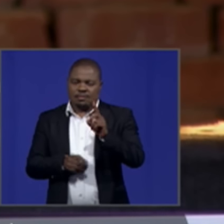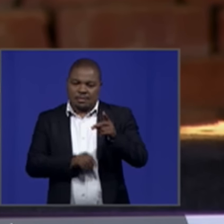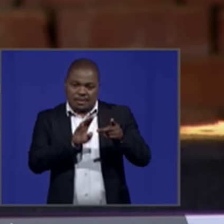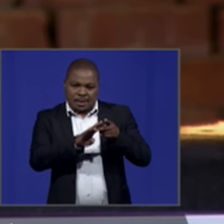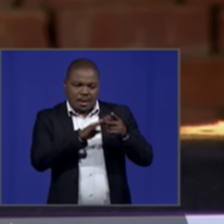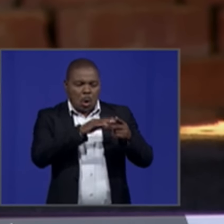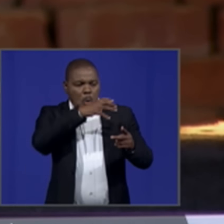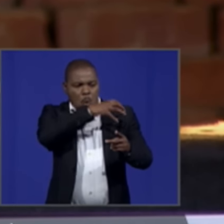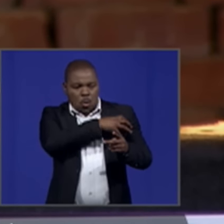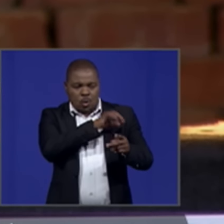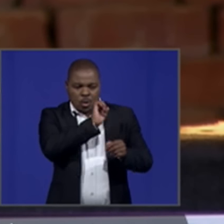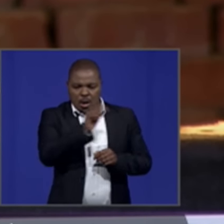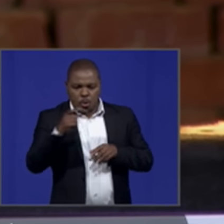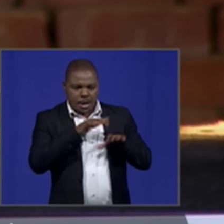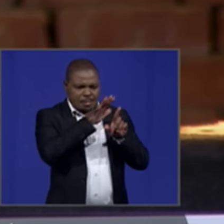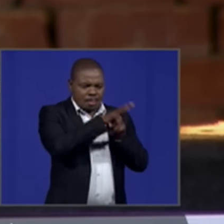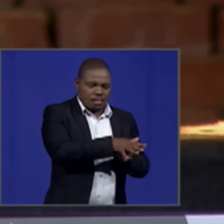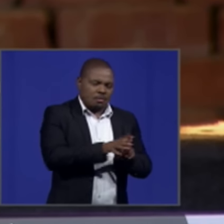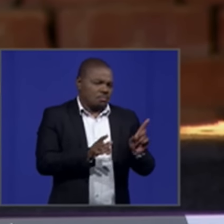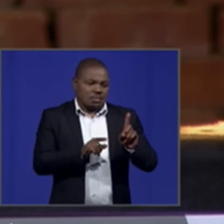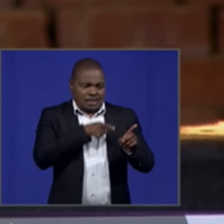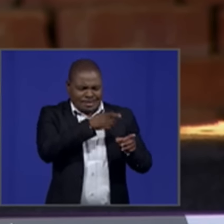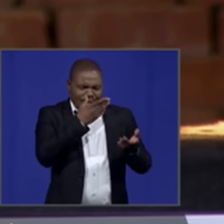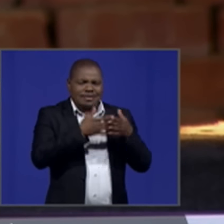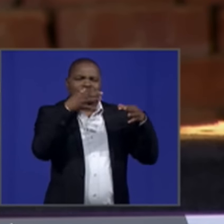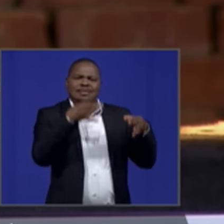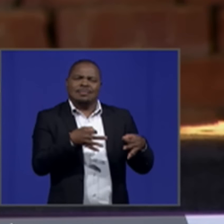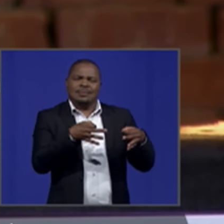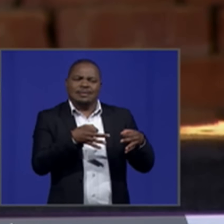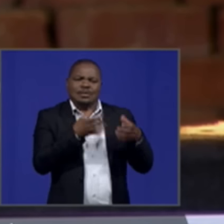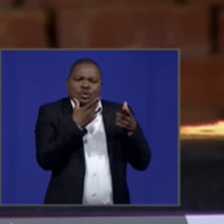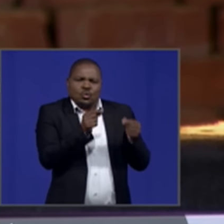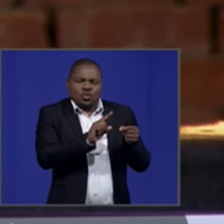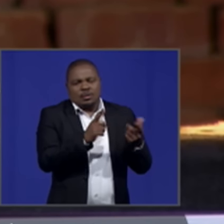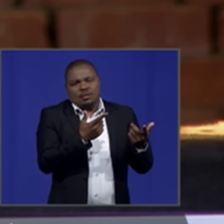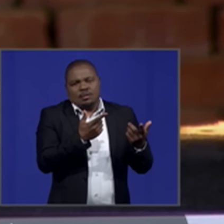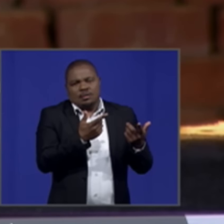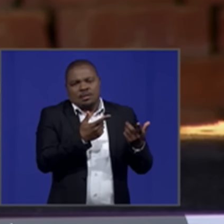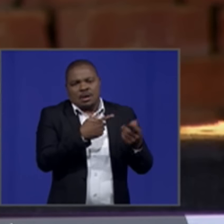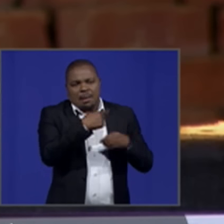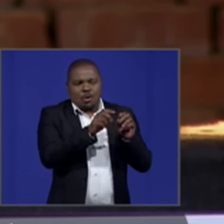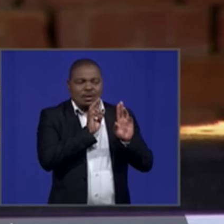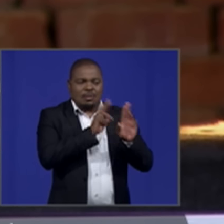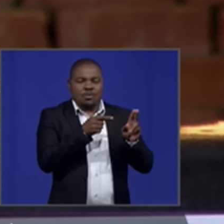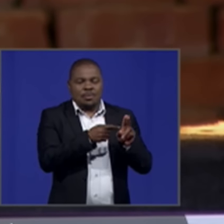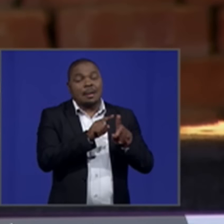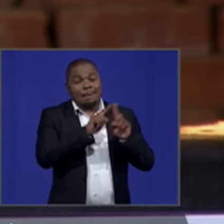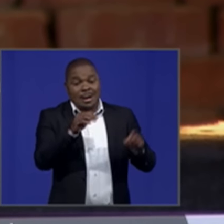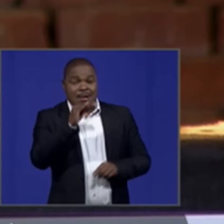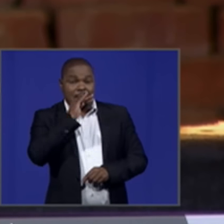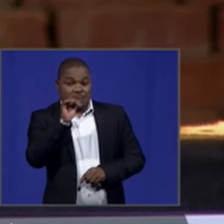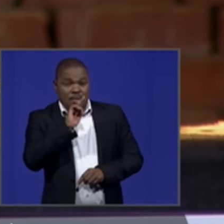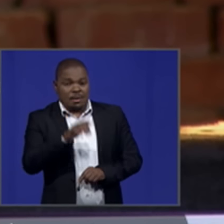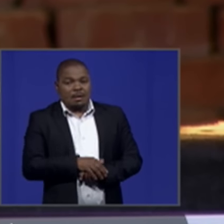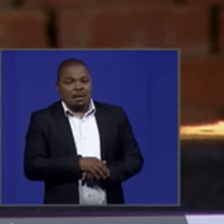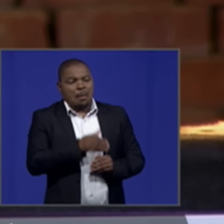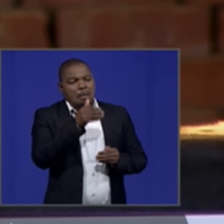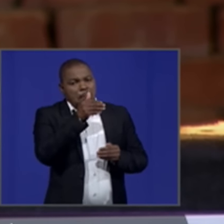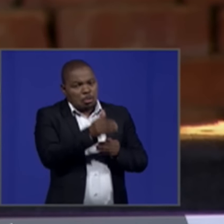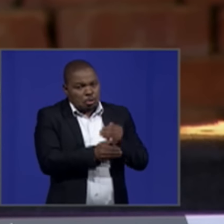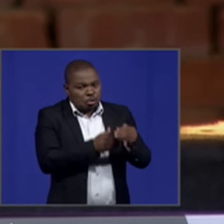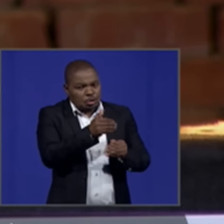its authority to decide whether to remove the president. It means only that the process through which